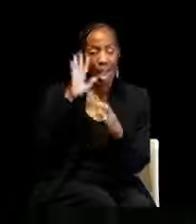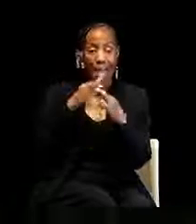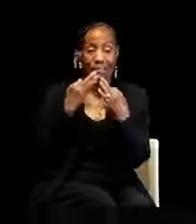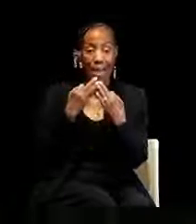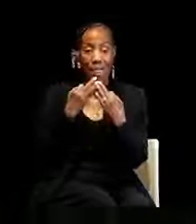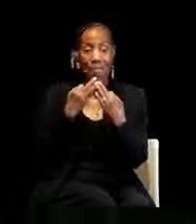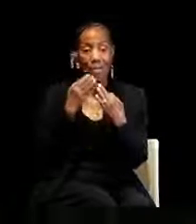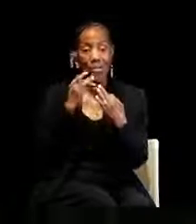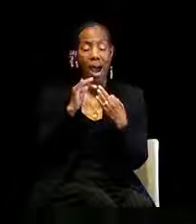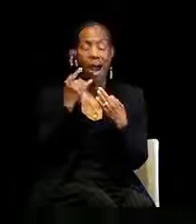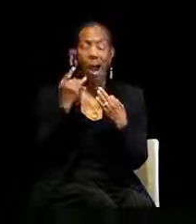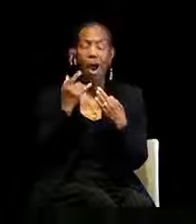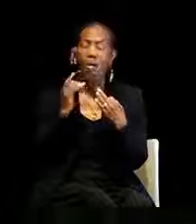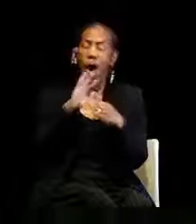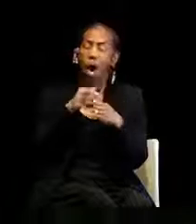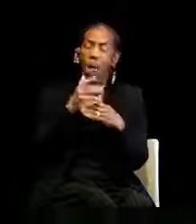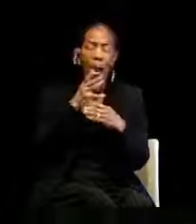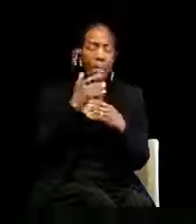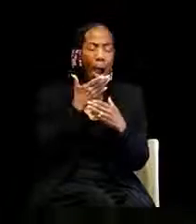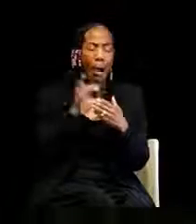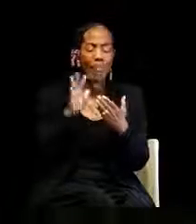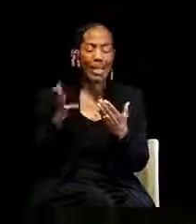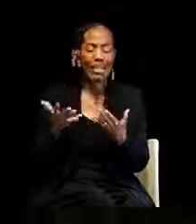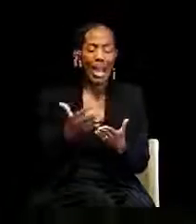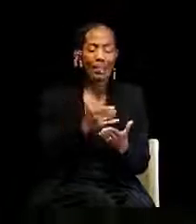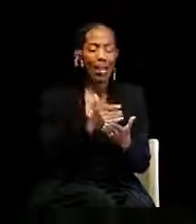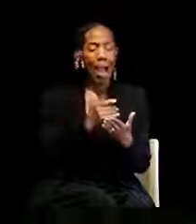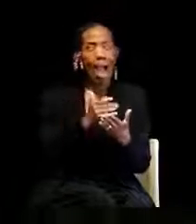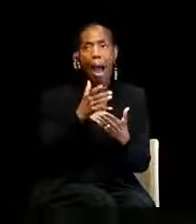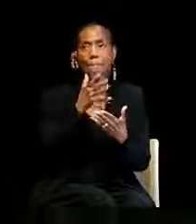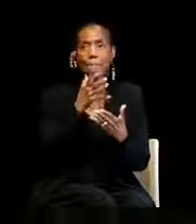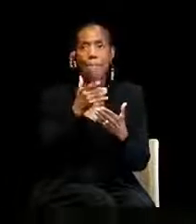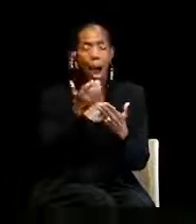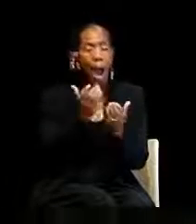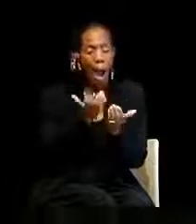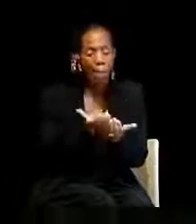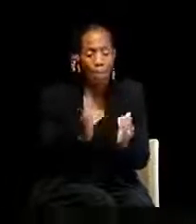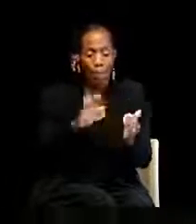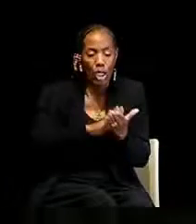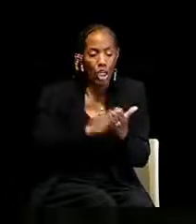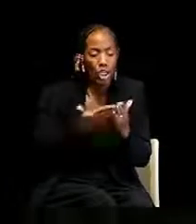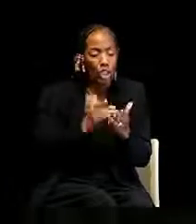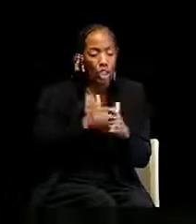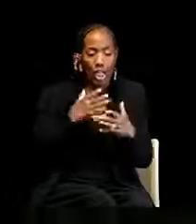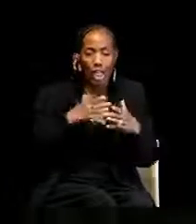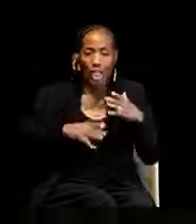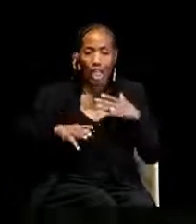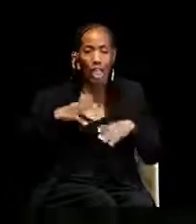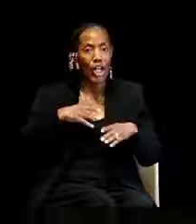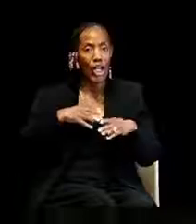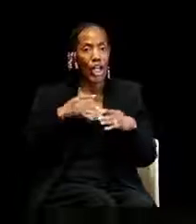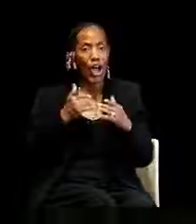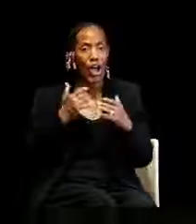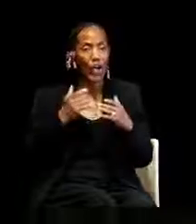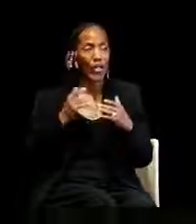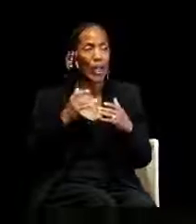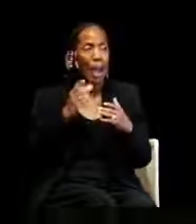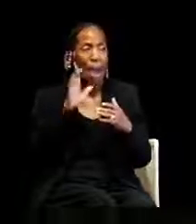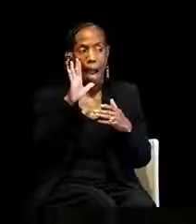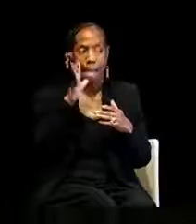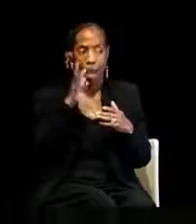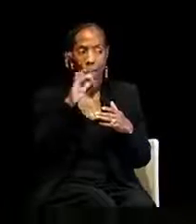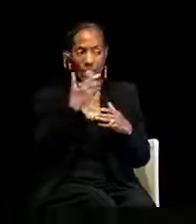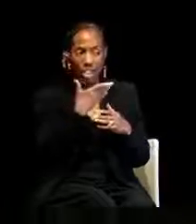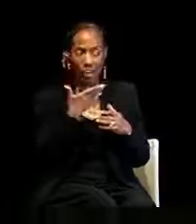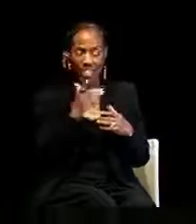steal all of my mom's stuff. I have her pots, I have her jewelry, I have her clothes. Like, mom, I need it for research. Thank you.